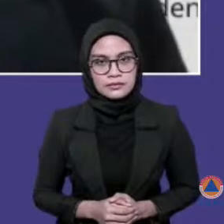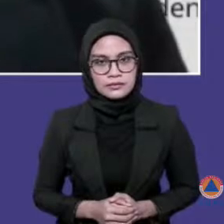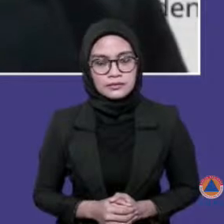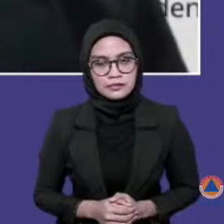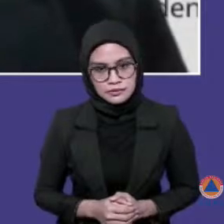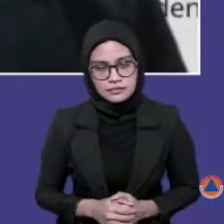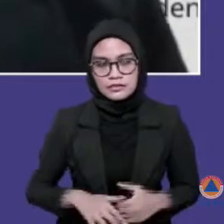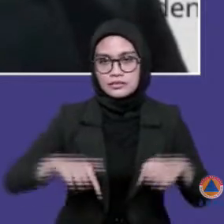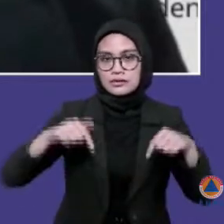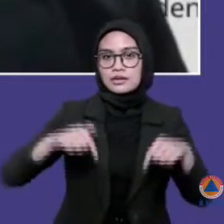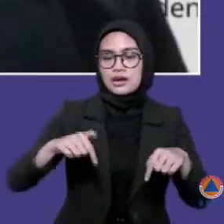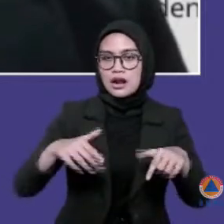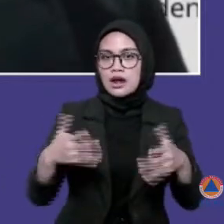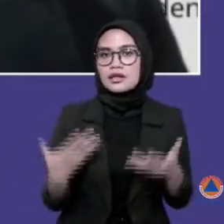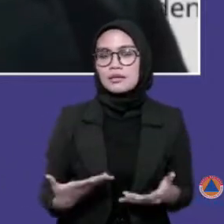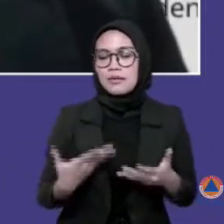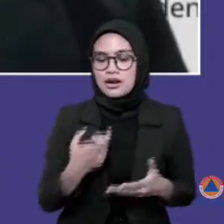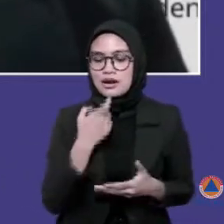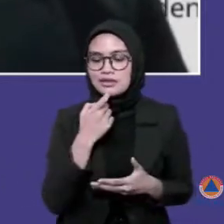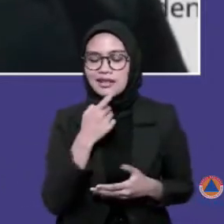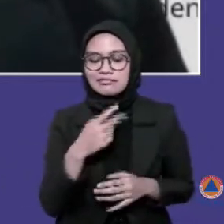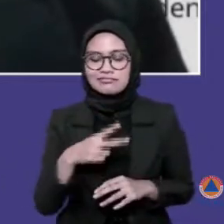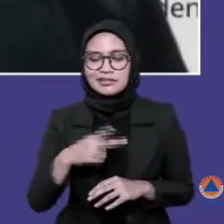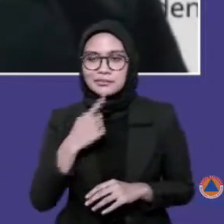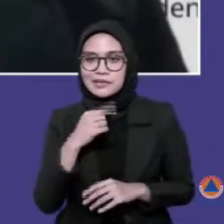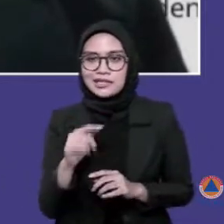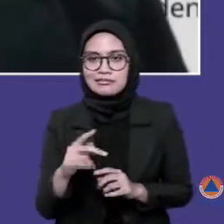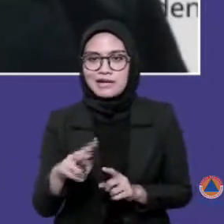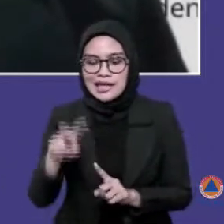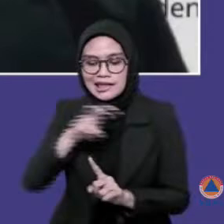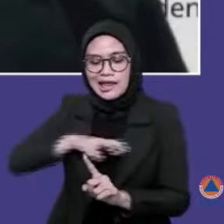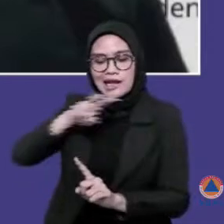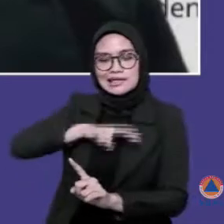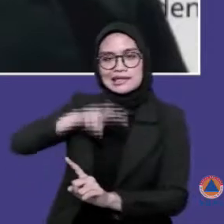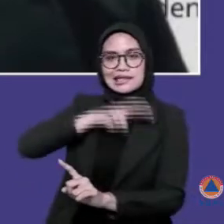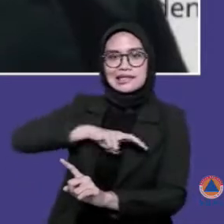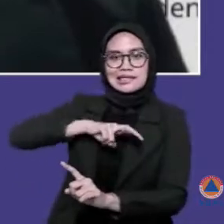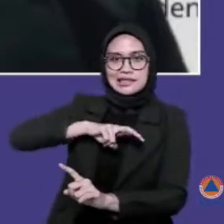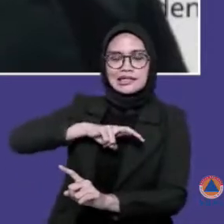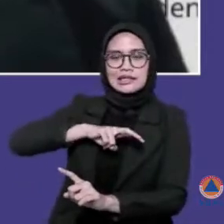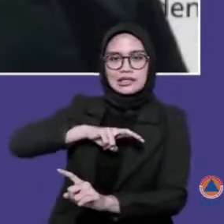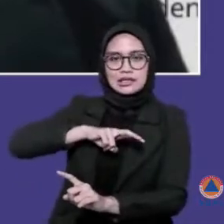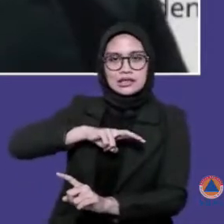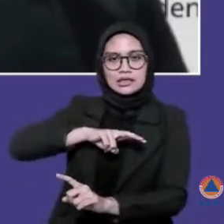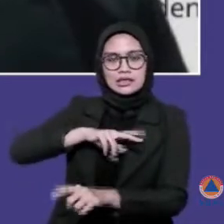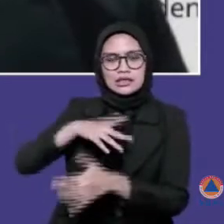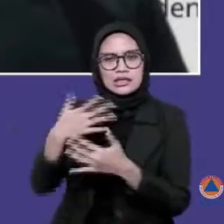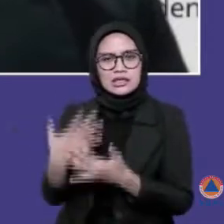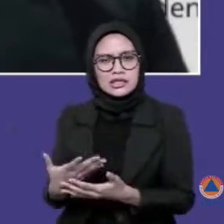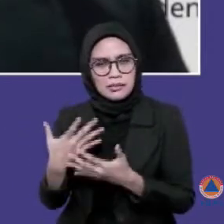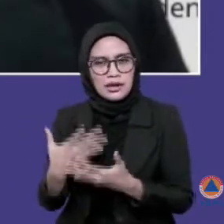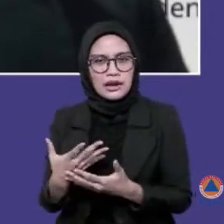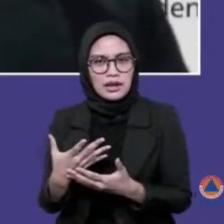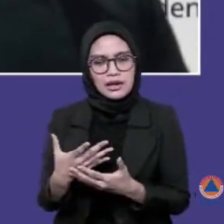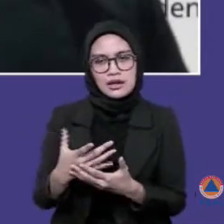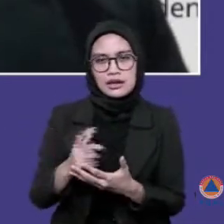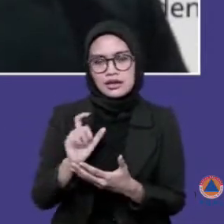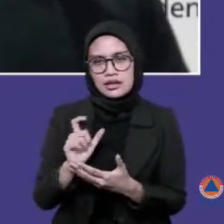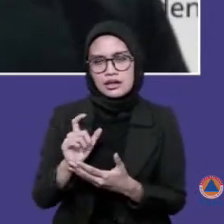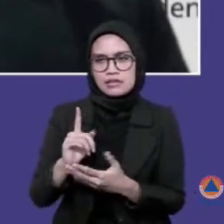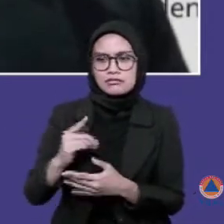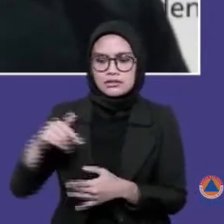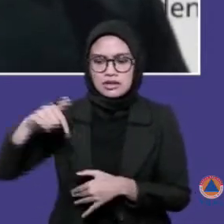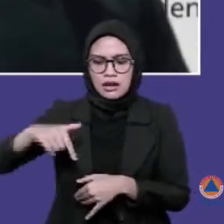of year gathering on Thursdays, which Minister Sandiaga Uno will be making some comments, and I'm sure he'll touch on